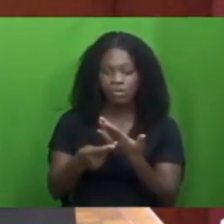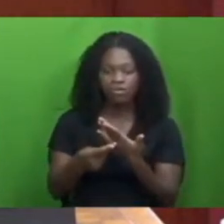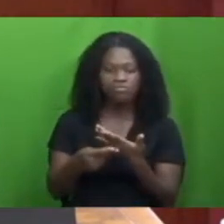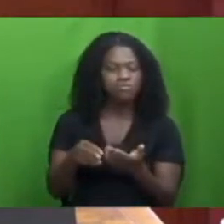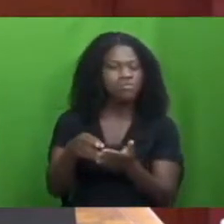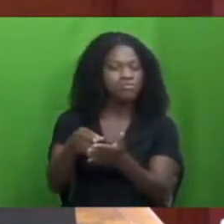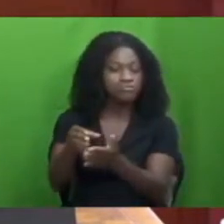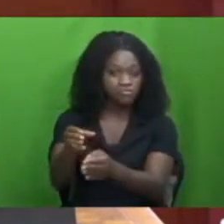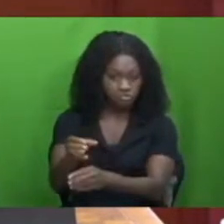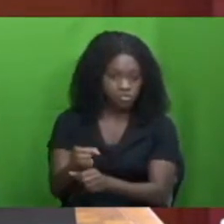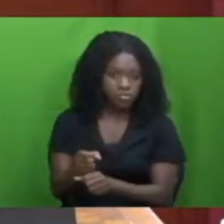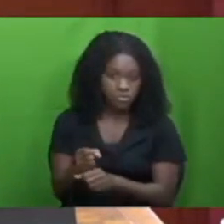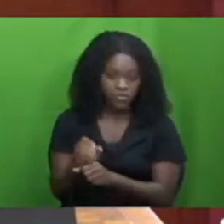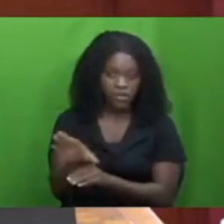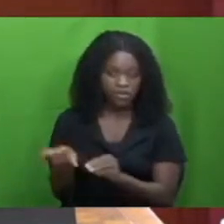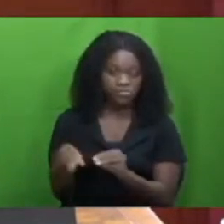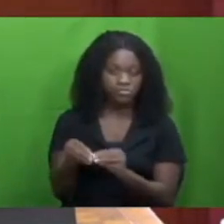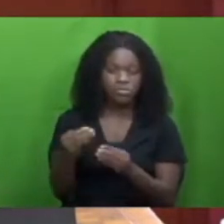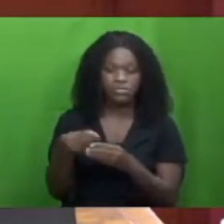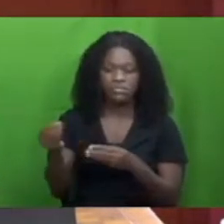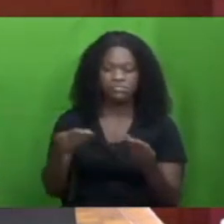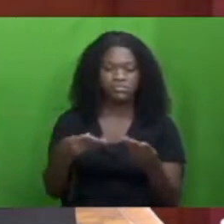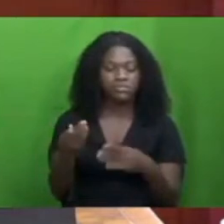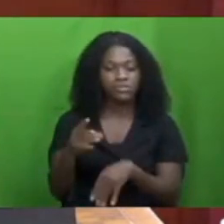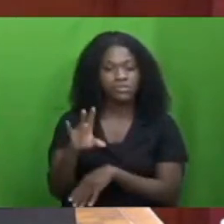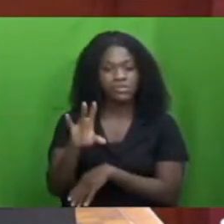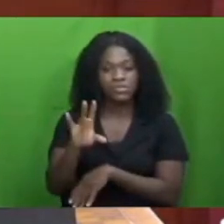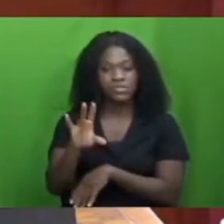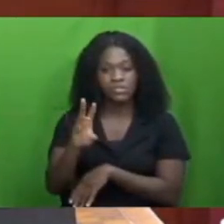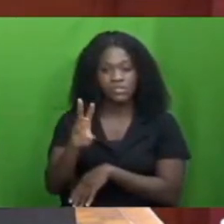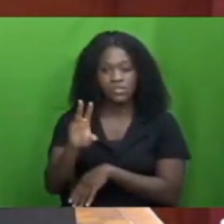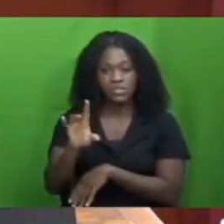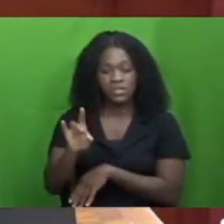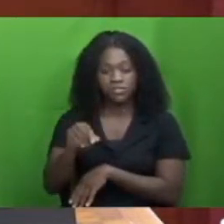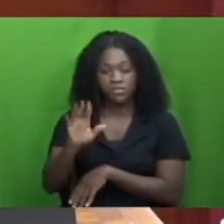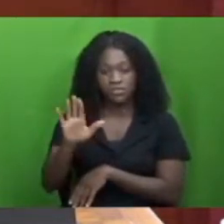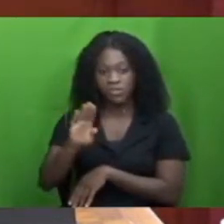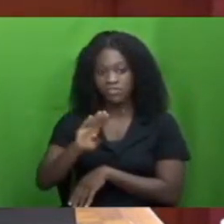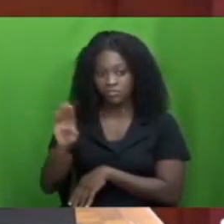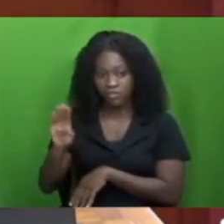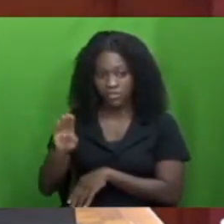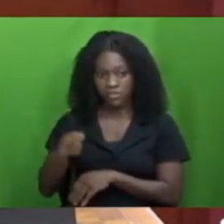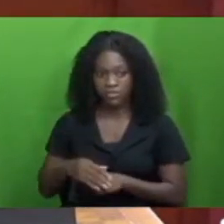and total expenditure of 68.5 billion,